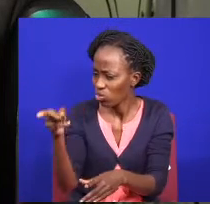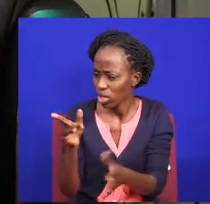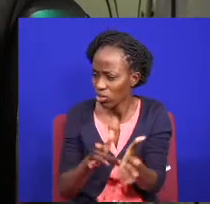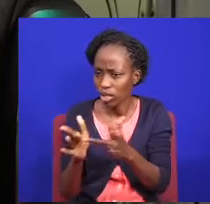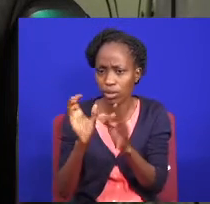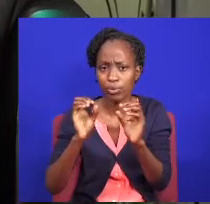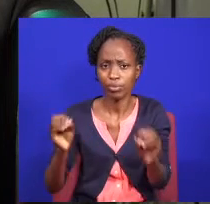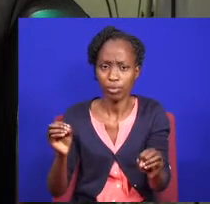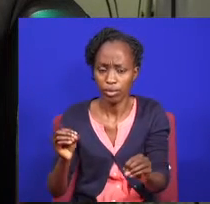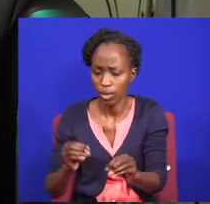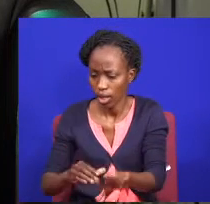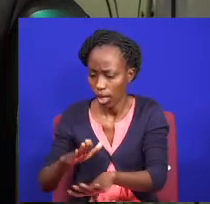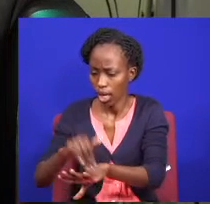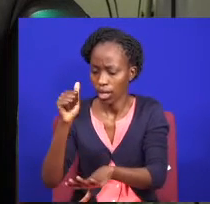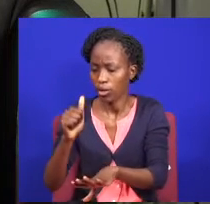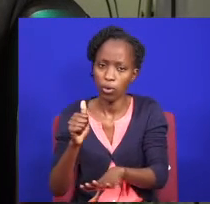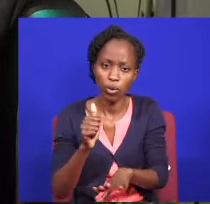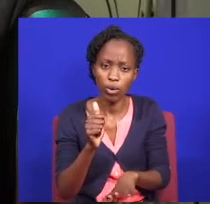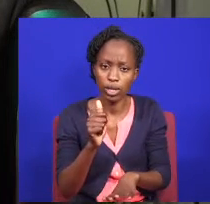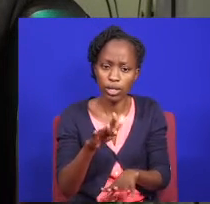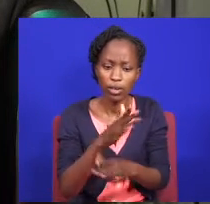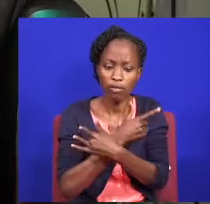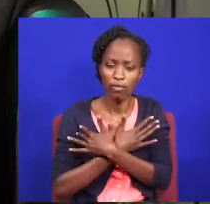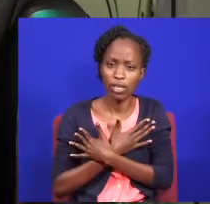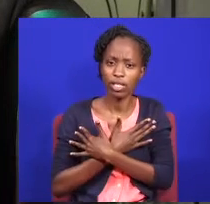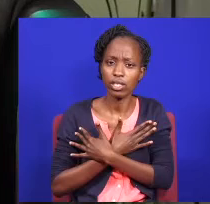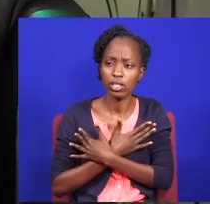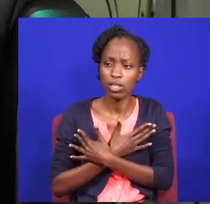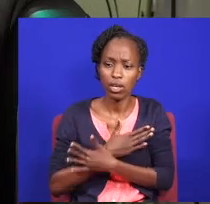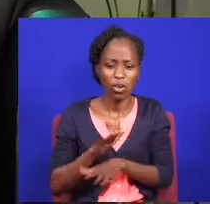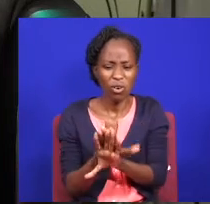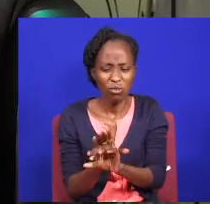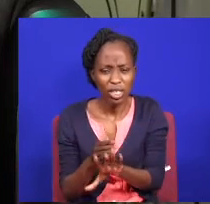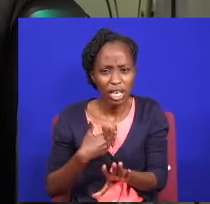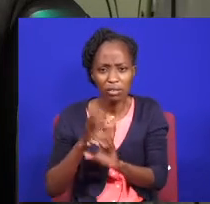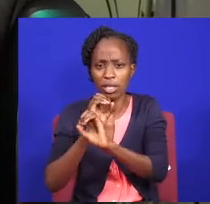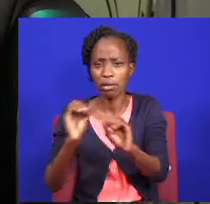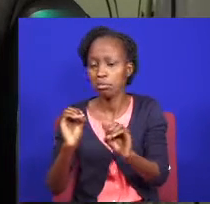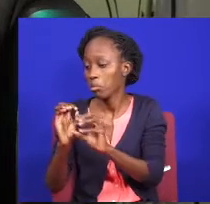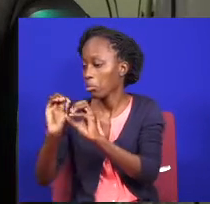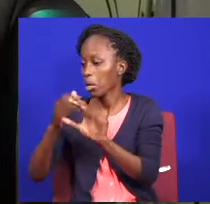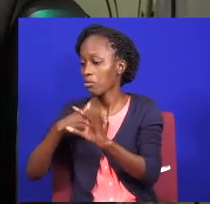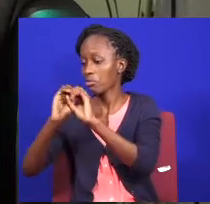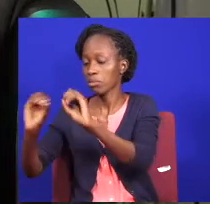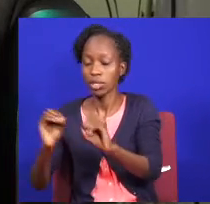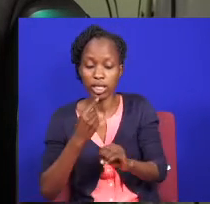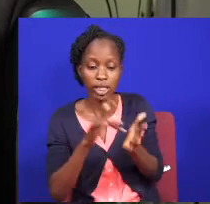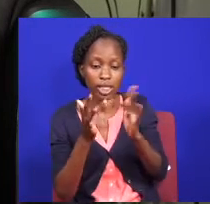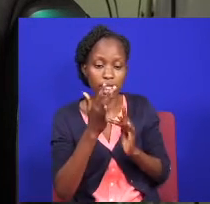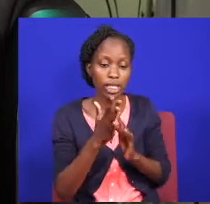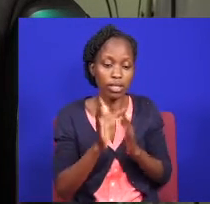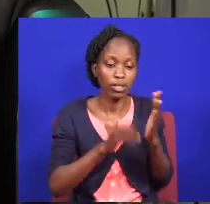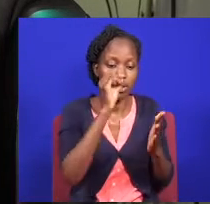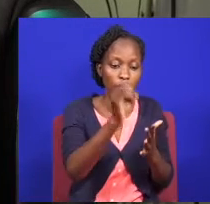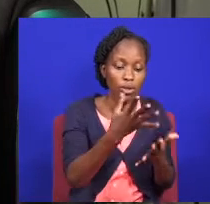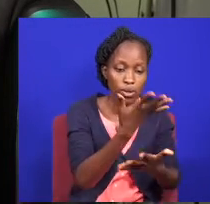He called out to them, friends, don't you have any fish? No, they answered. He said, throw your net on the right